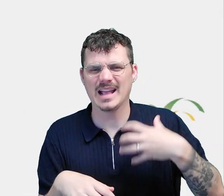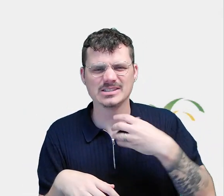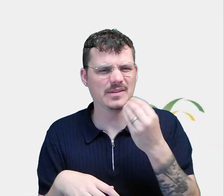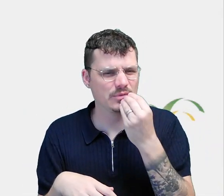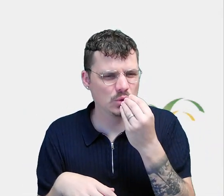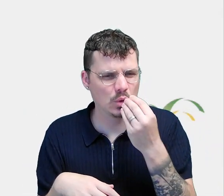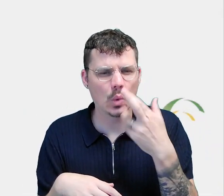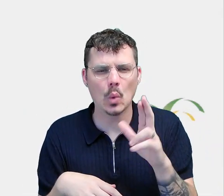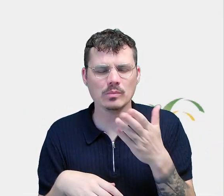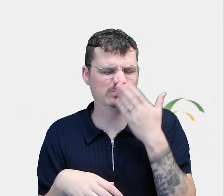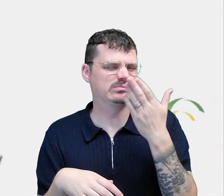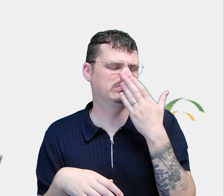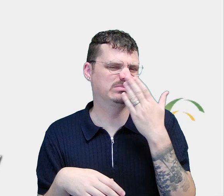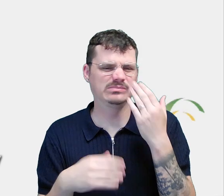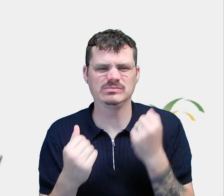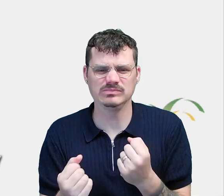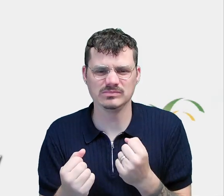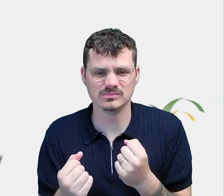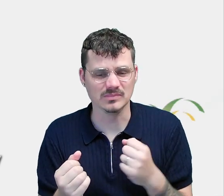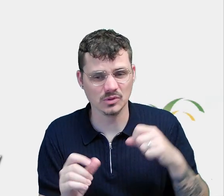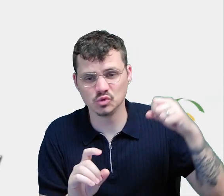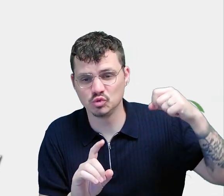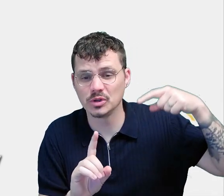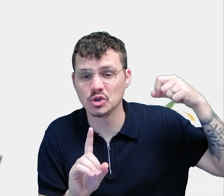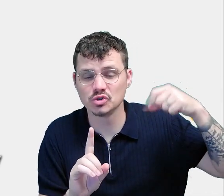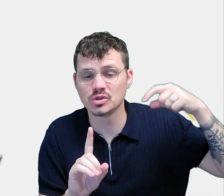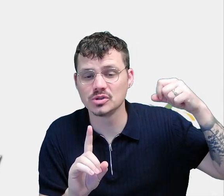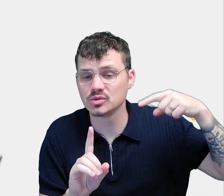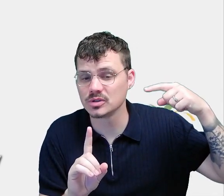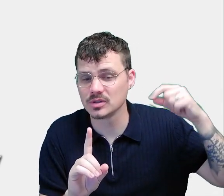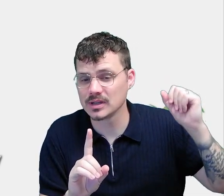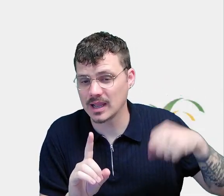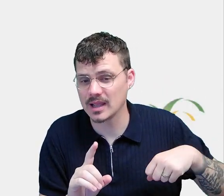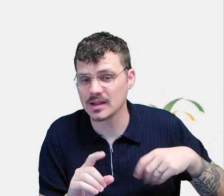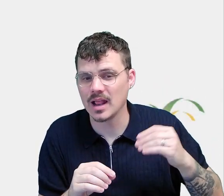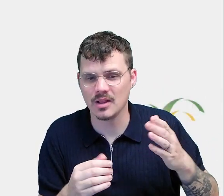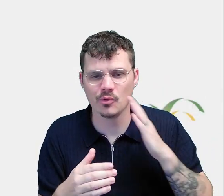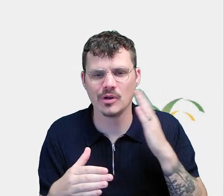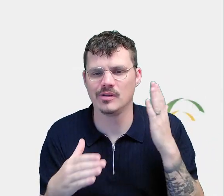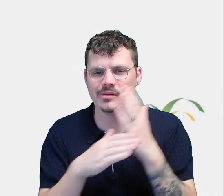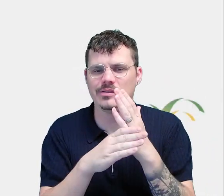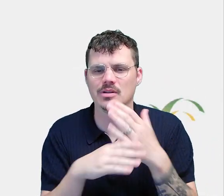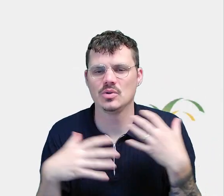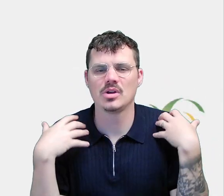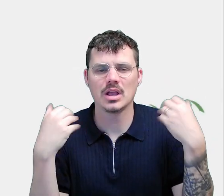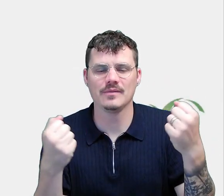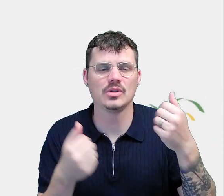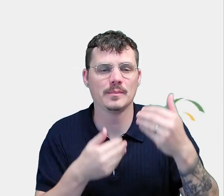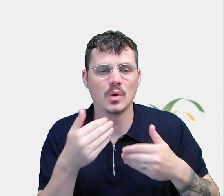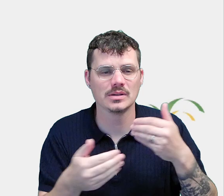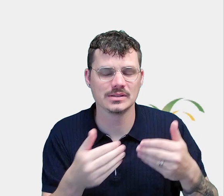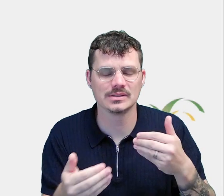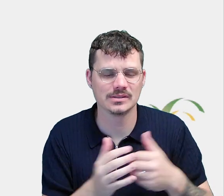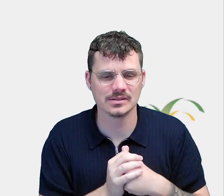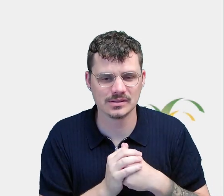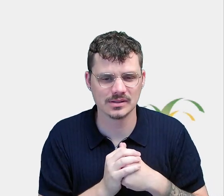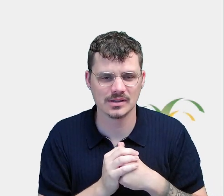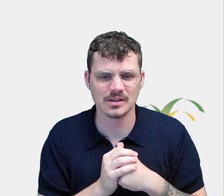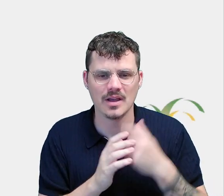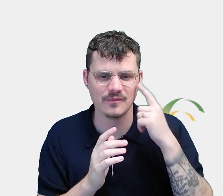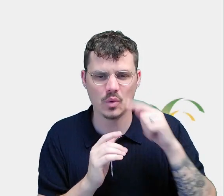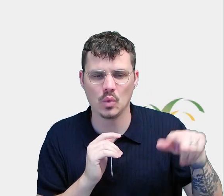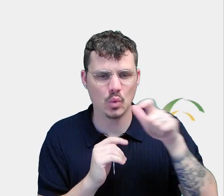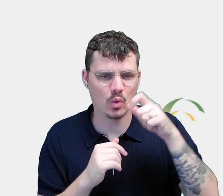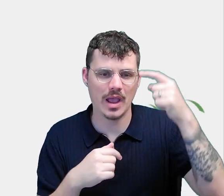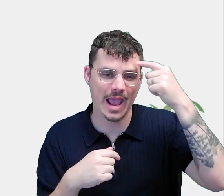and odors are very triggering, and they really interrupt the recovery process for people